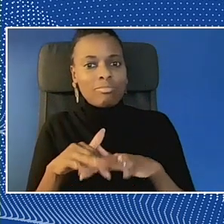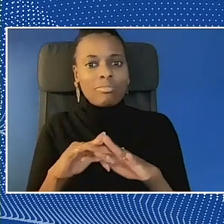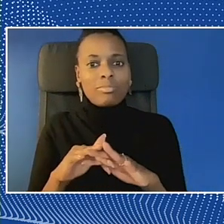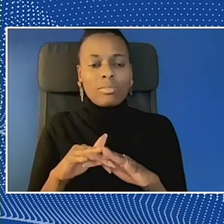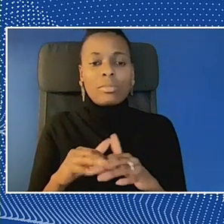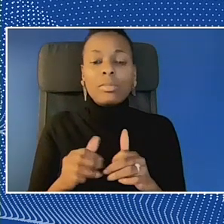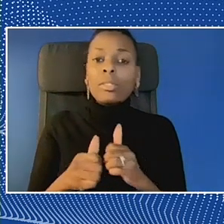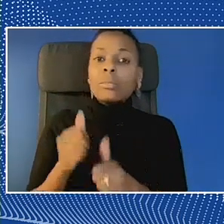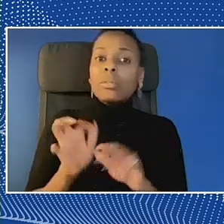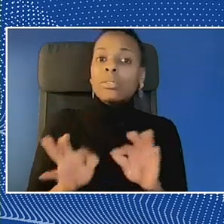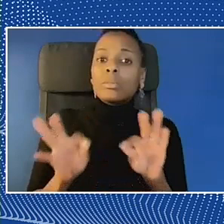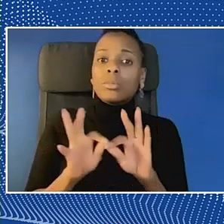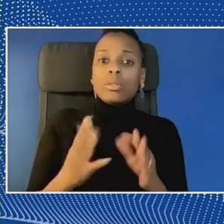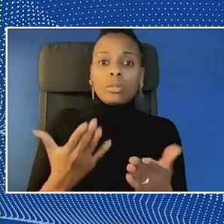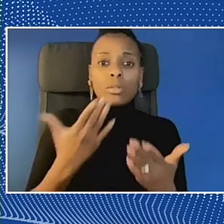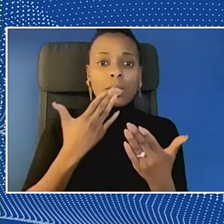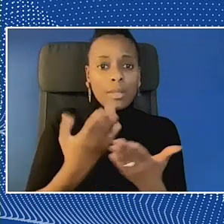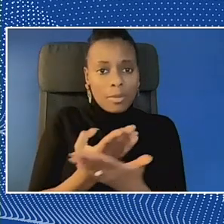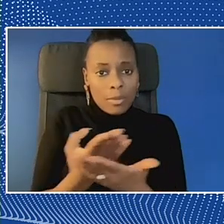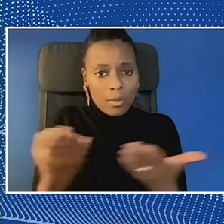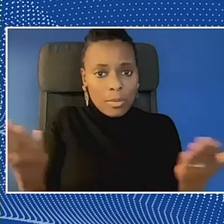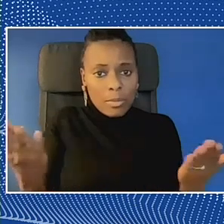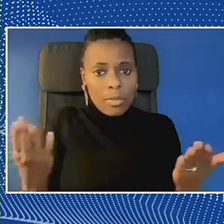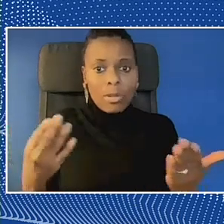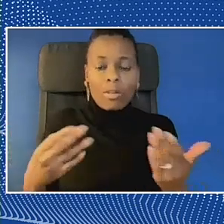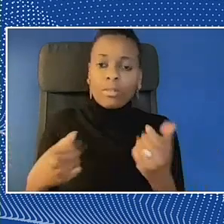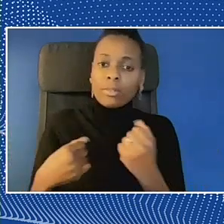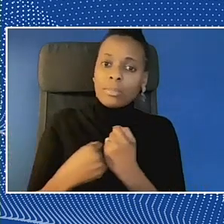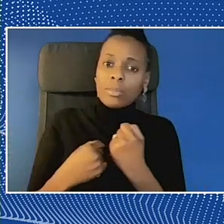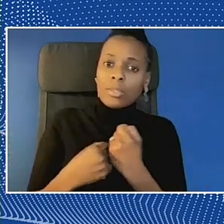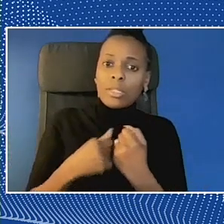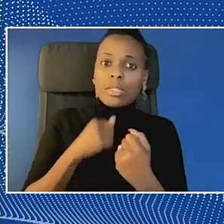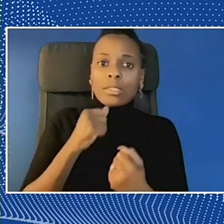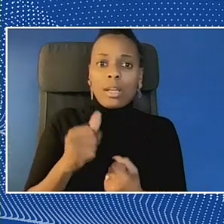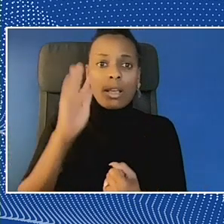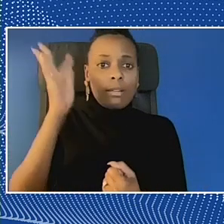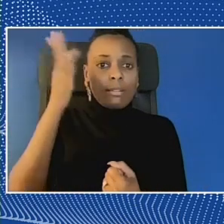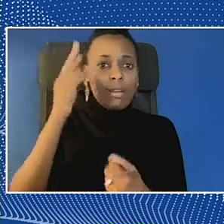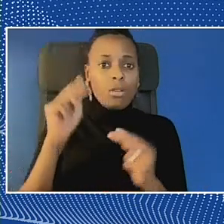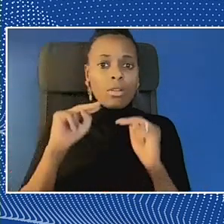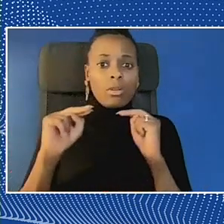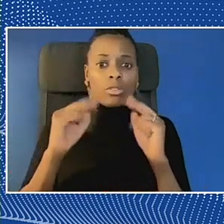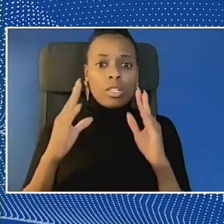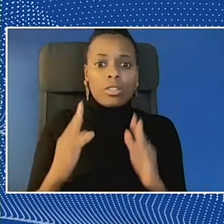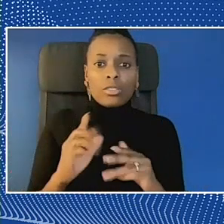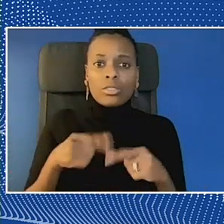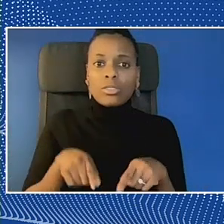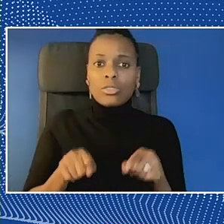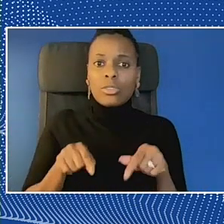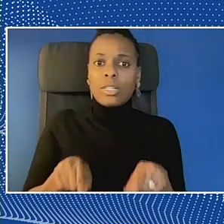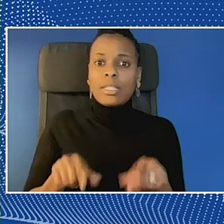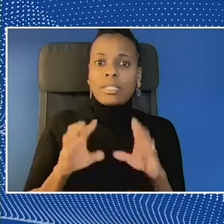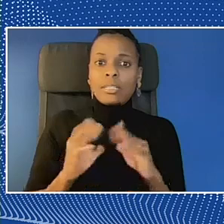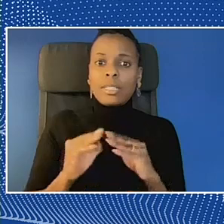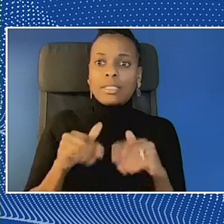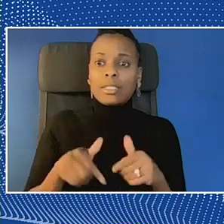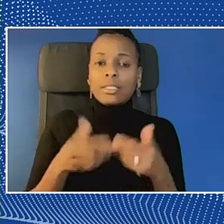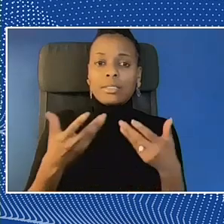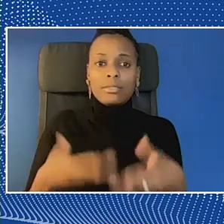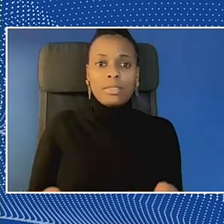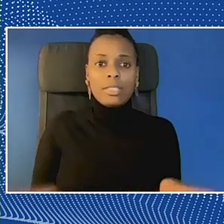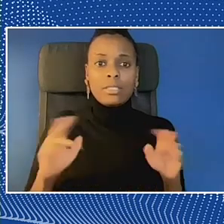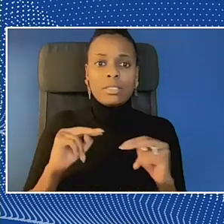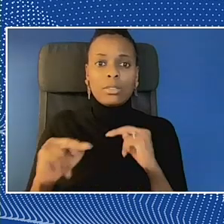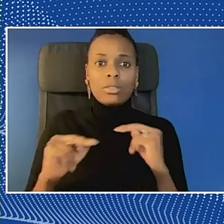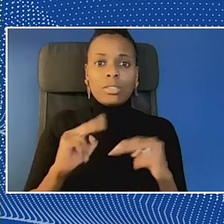Most importantly, we want to thank you for serving as non-federal negotiators during this fourth session. This concludes the negotiations on